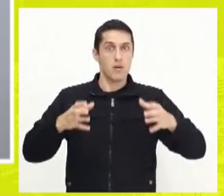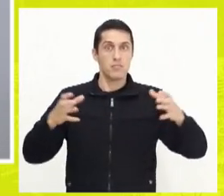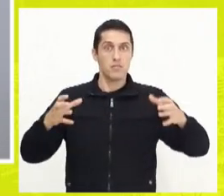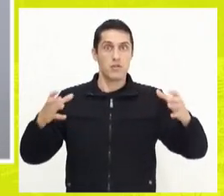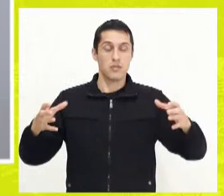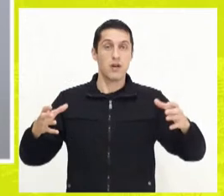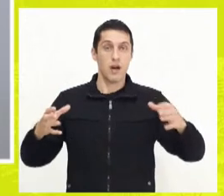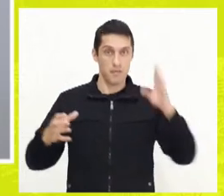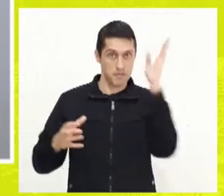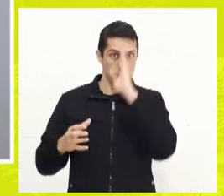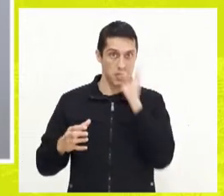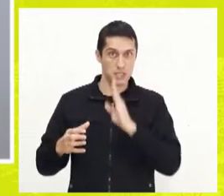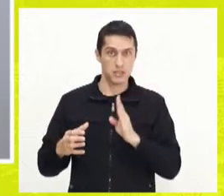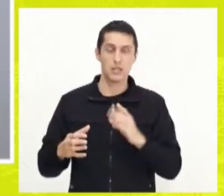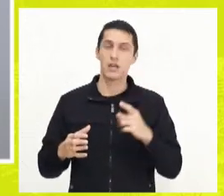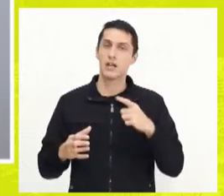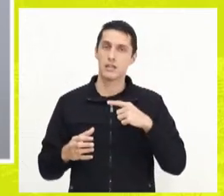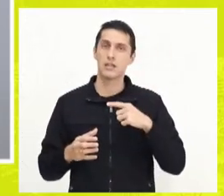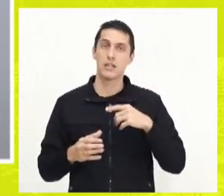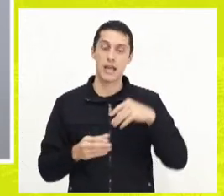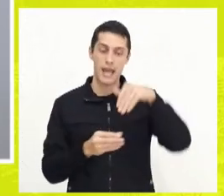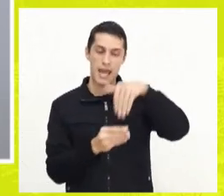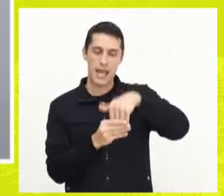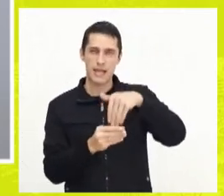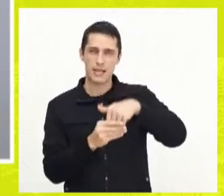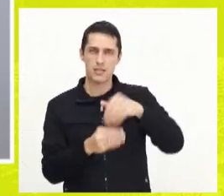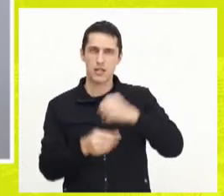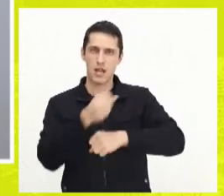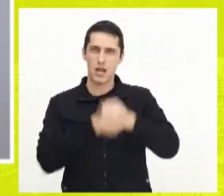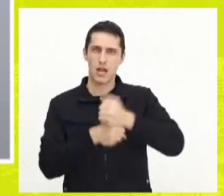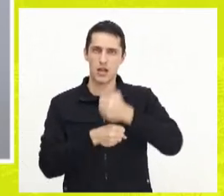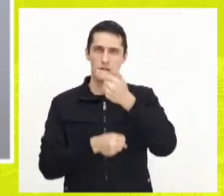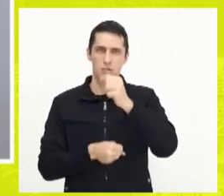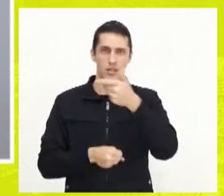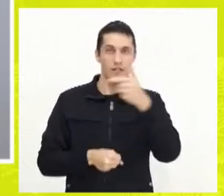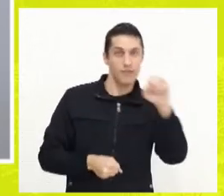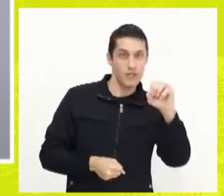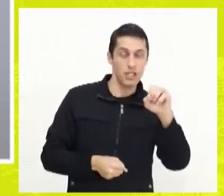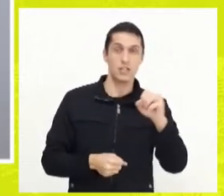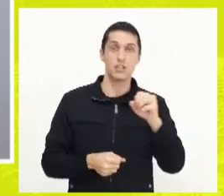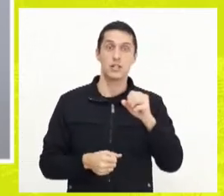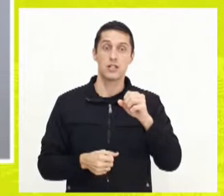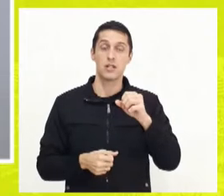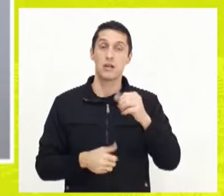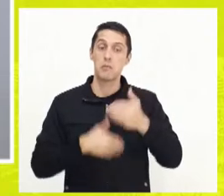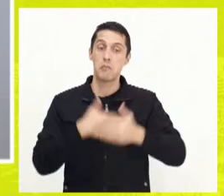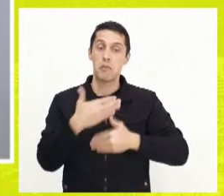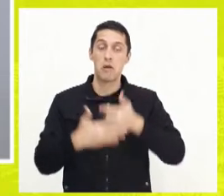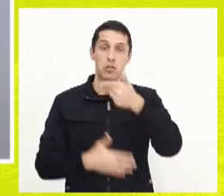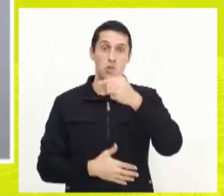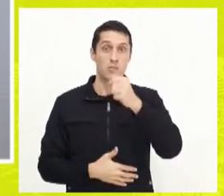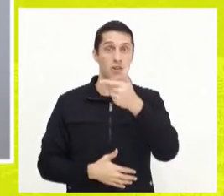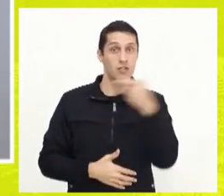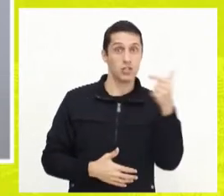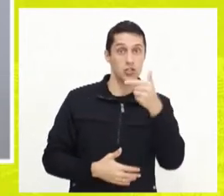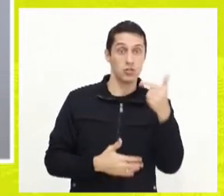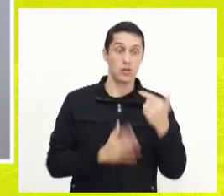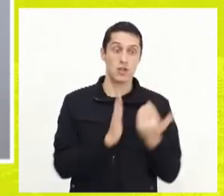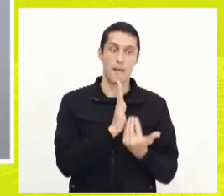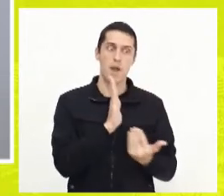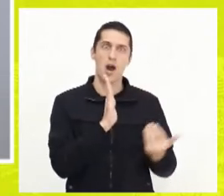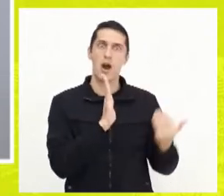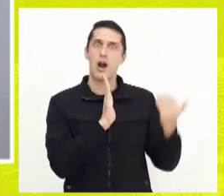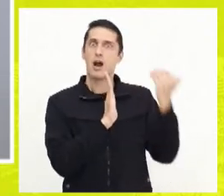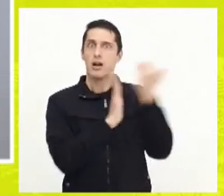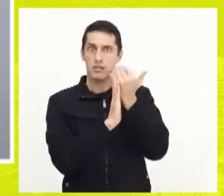lot in brazil since the elections in 20-22 it's a platform that last year was one of one of the platforms that